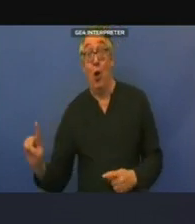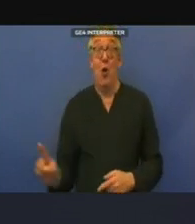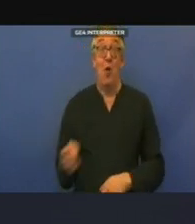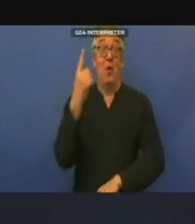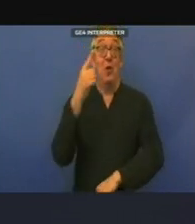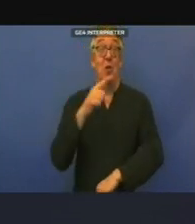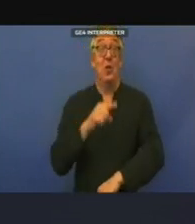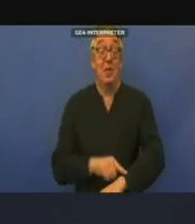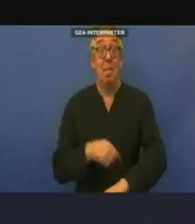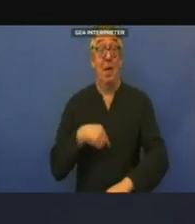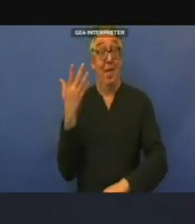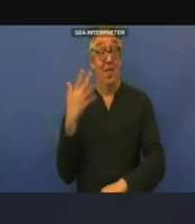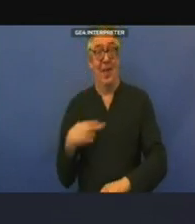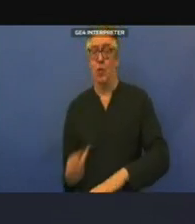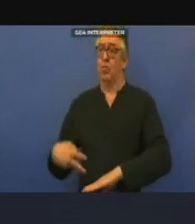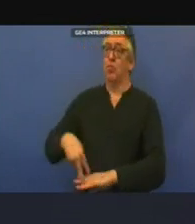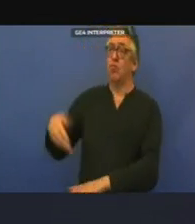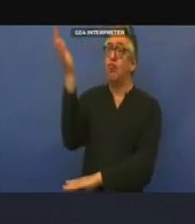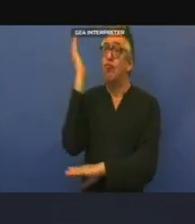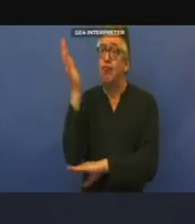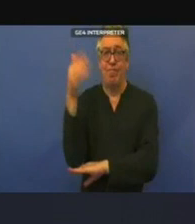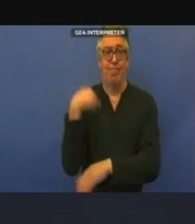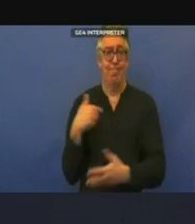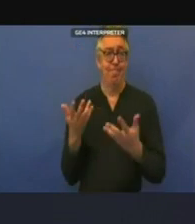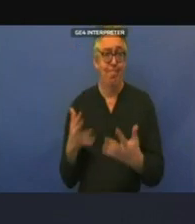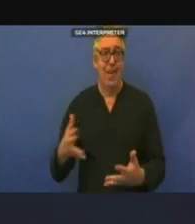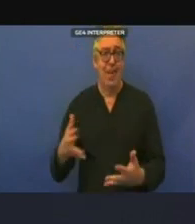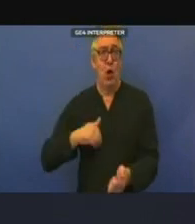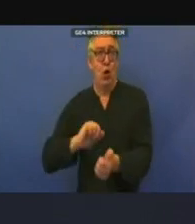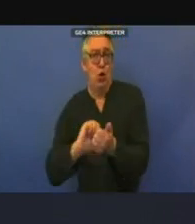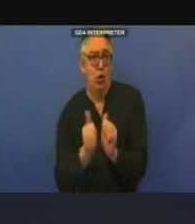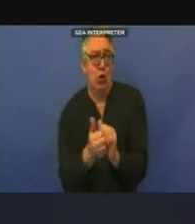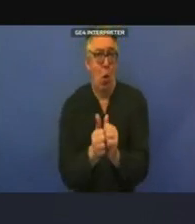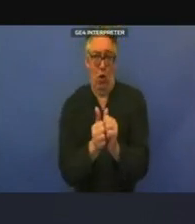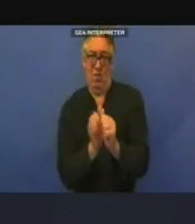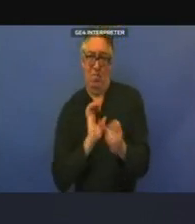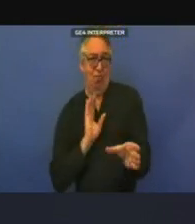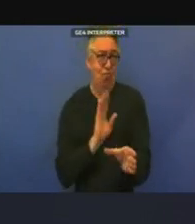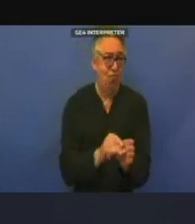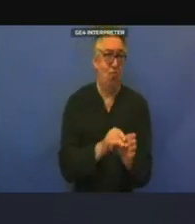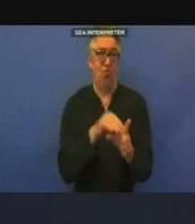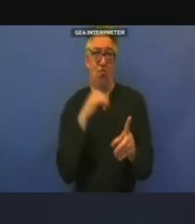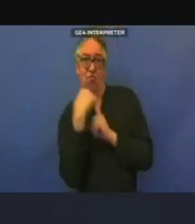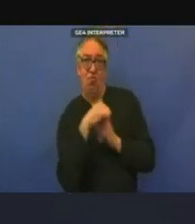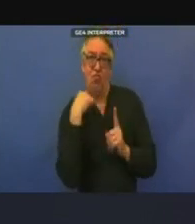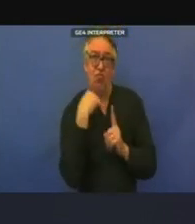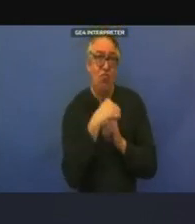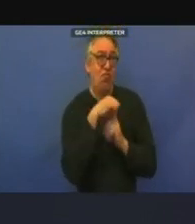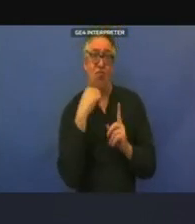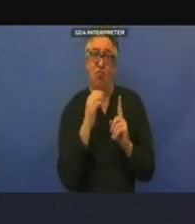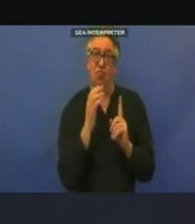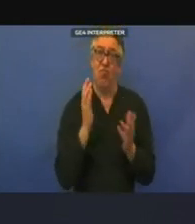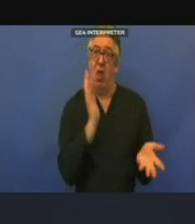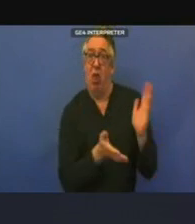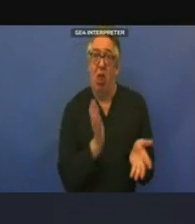sport and in an international setting, and it literally changed my life. It was in that context of